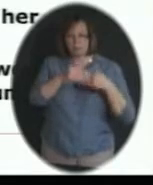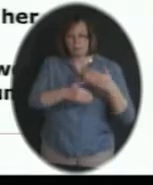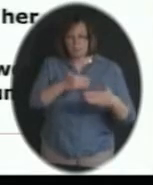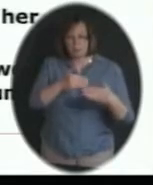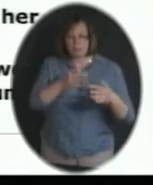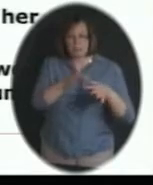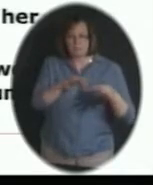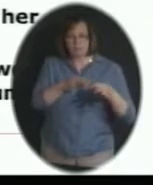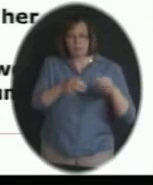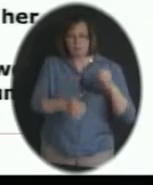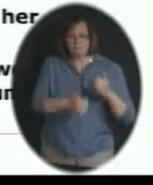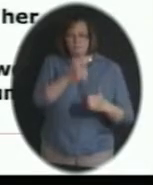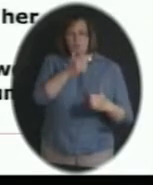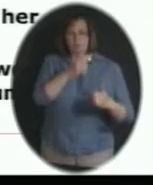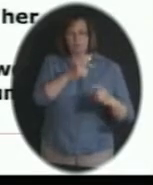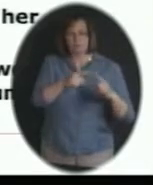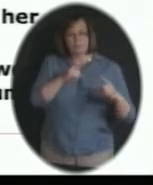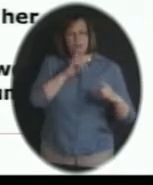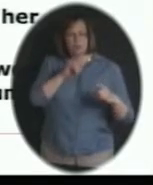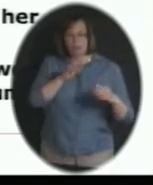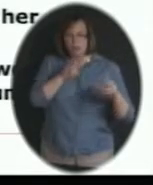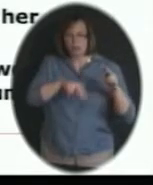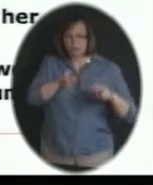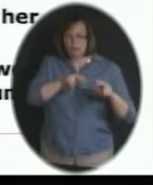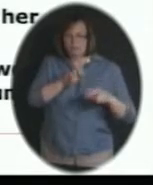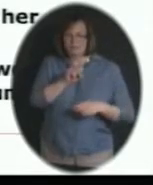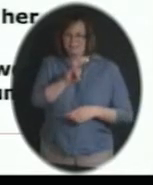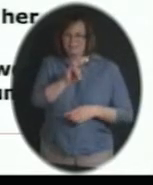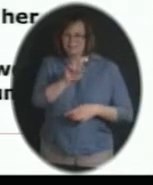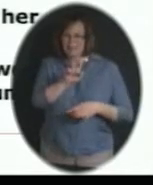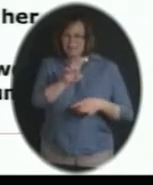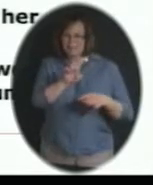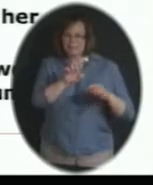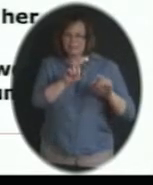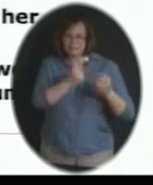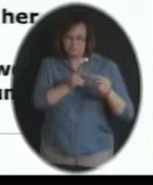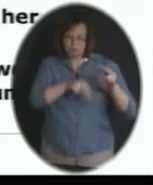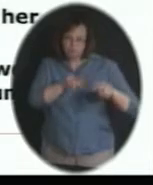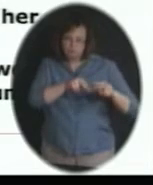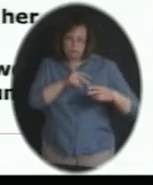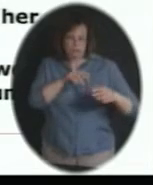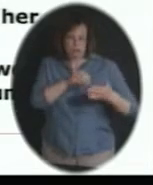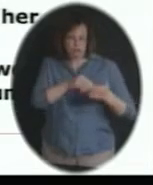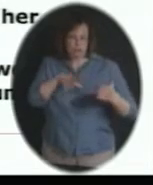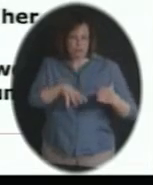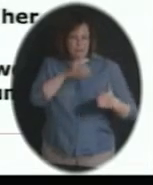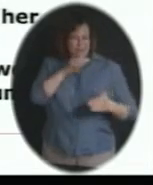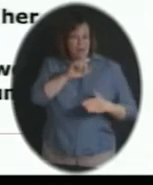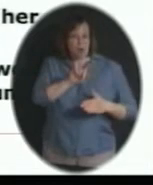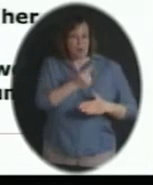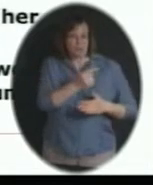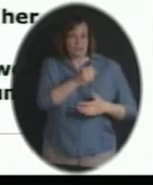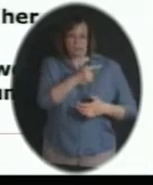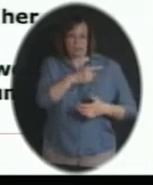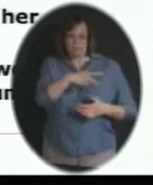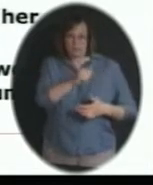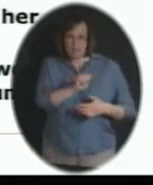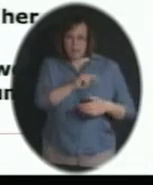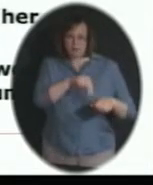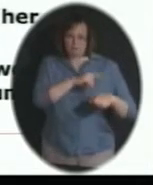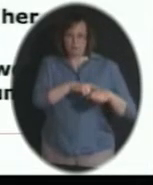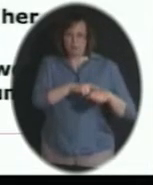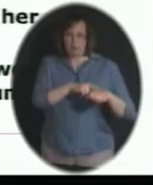I've mentioned most of these, but we really do look at the site teams look very closely at the students, not only their GPA, which is of